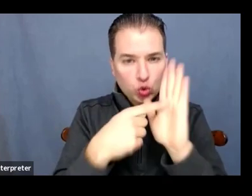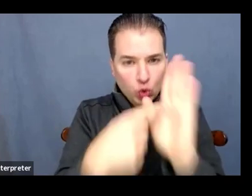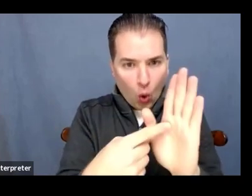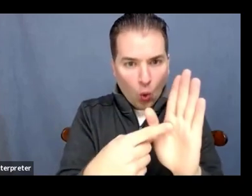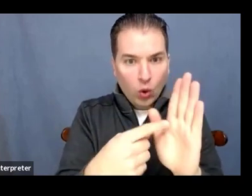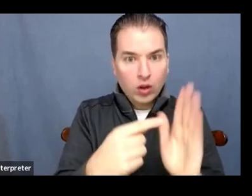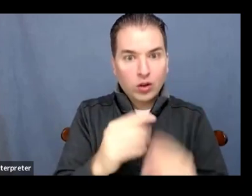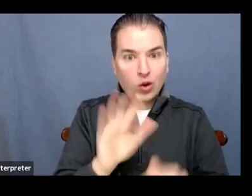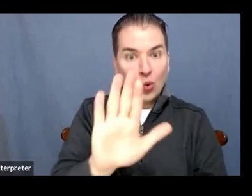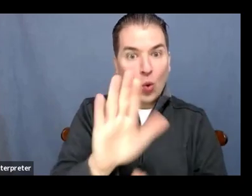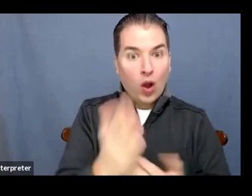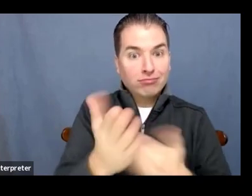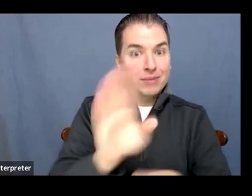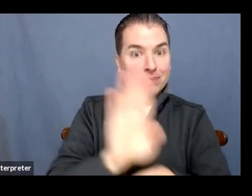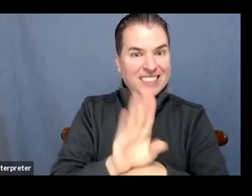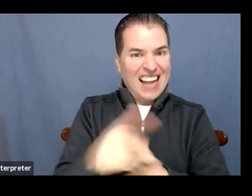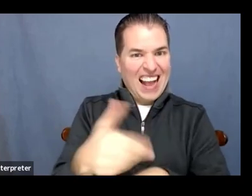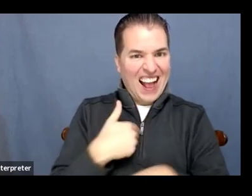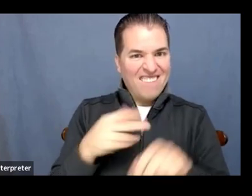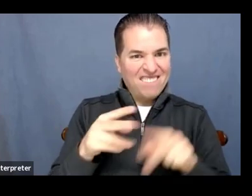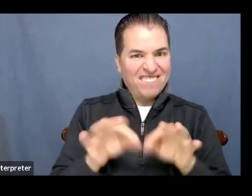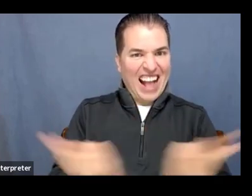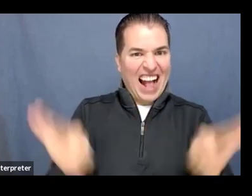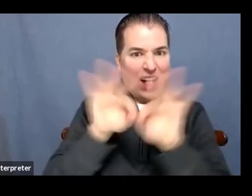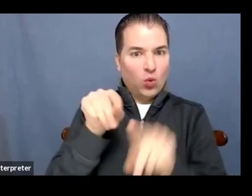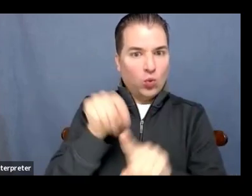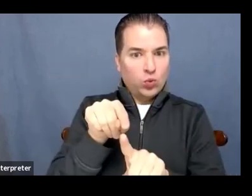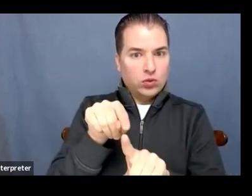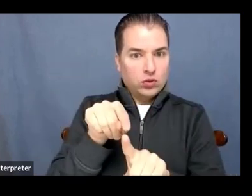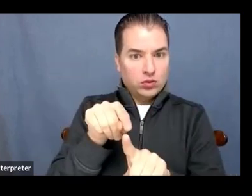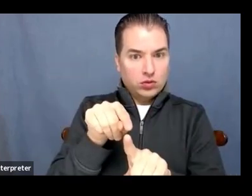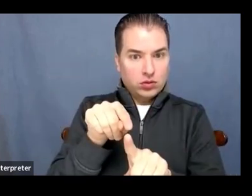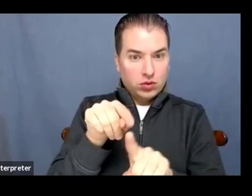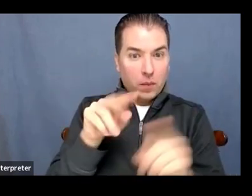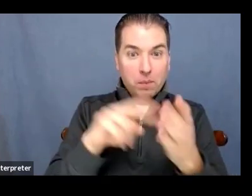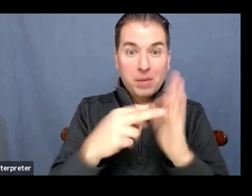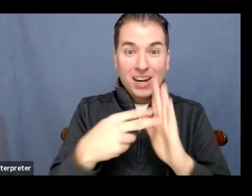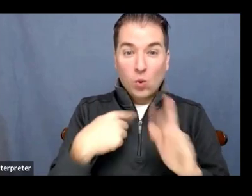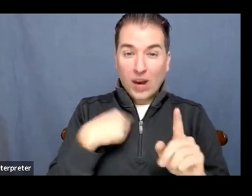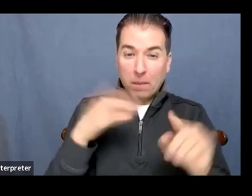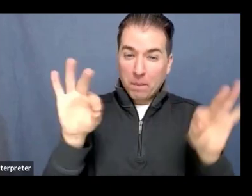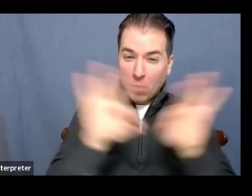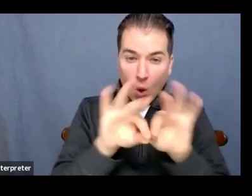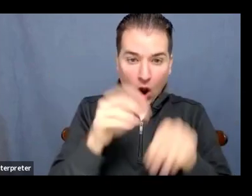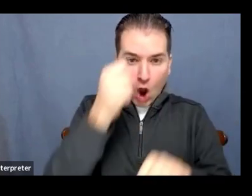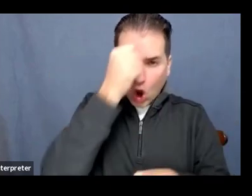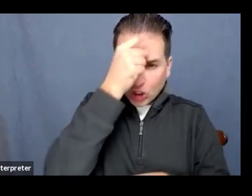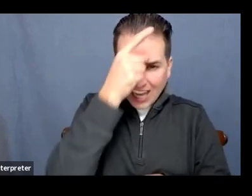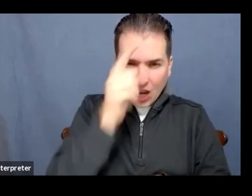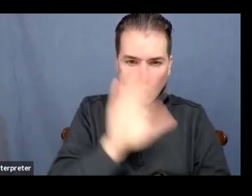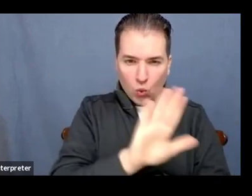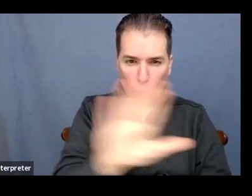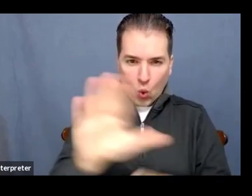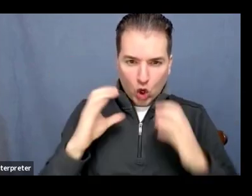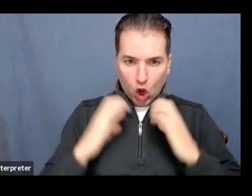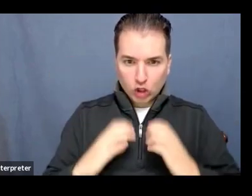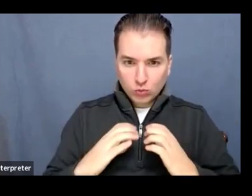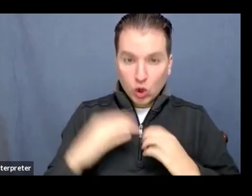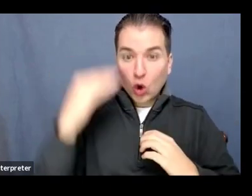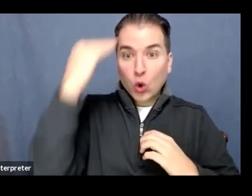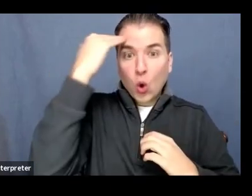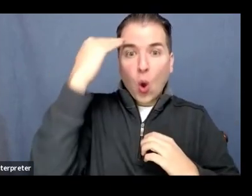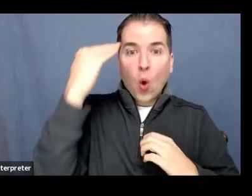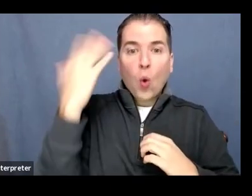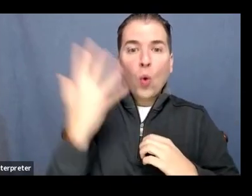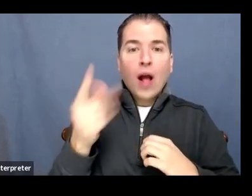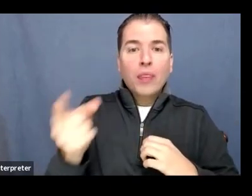propositions that the businesses have that you're targeting. So we're always going back to understanding our customers and understanding their wants and their